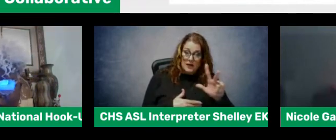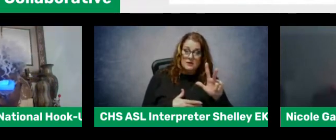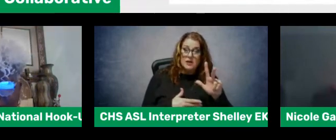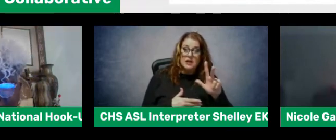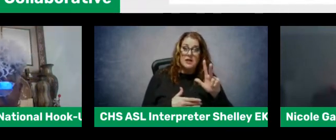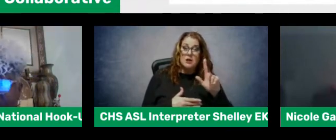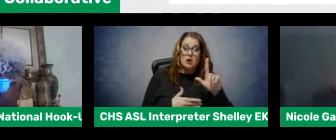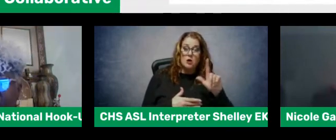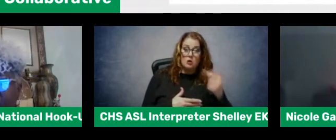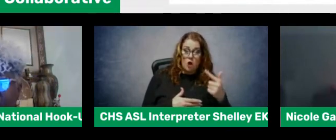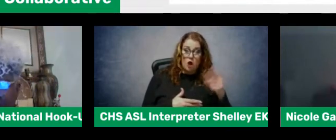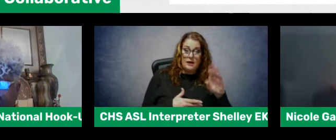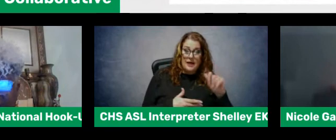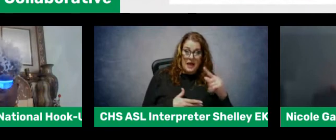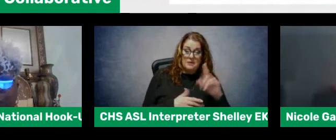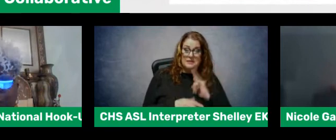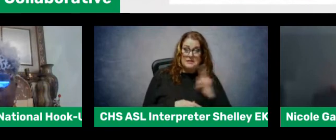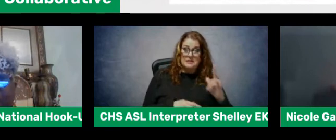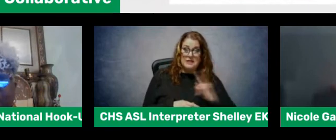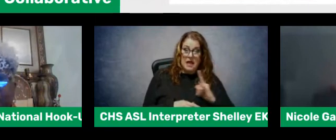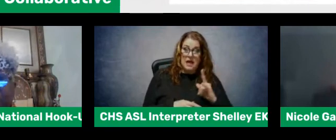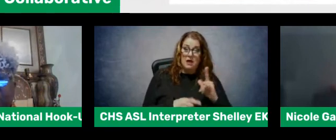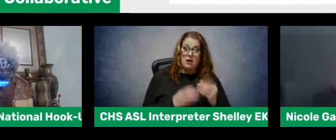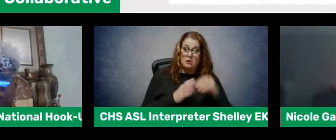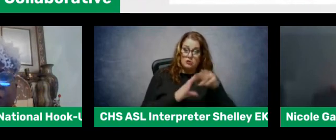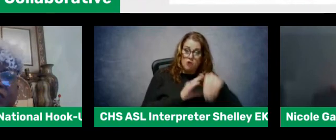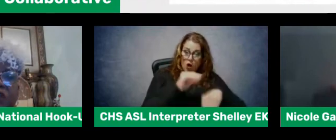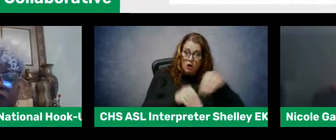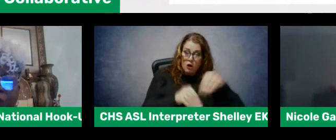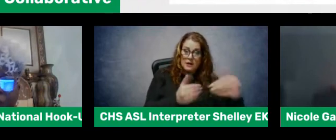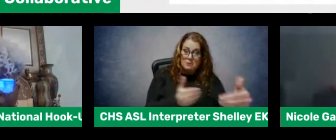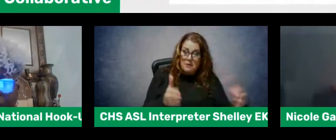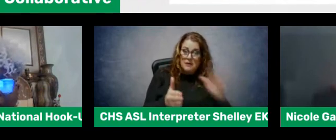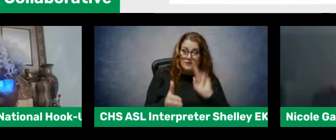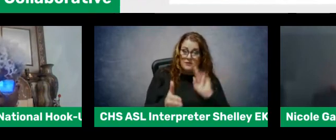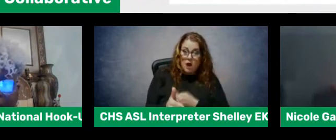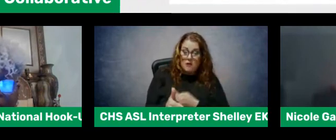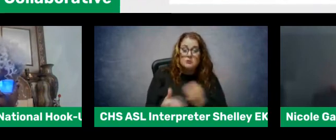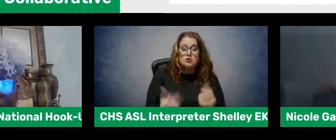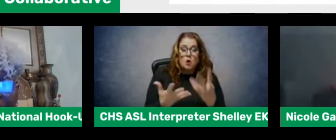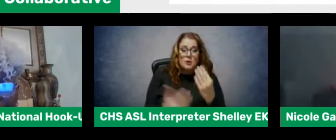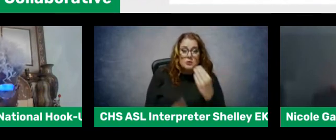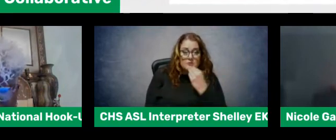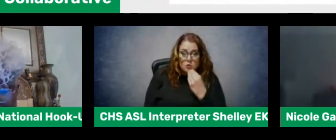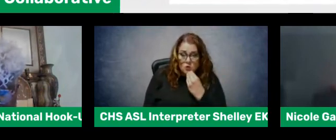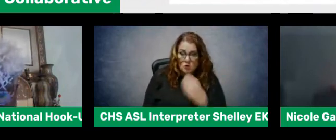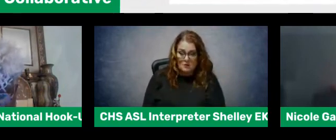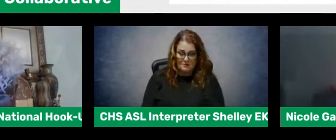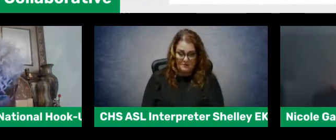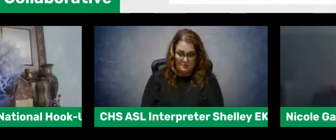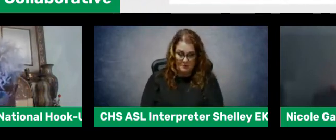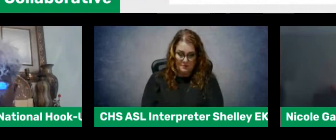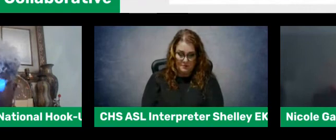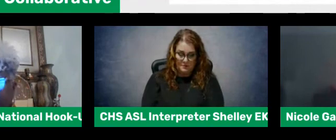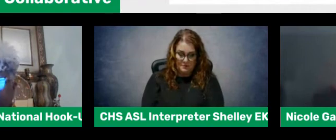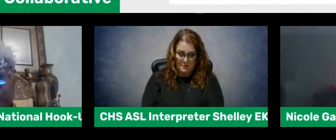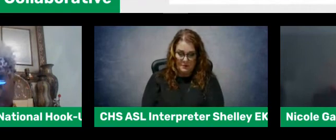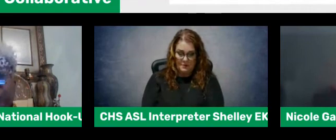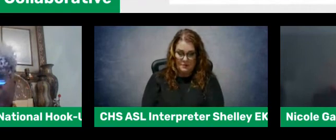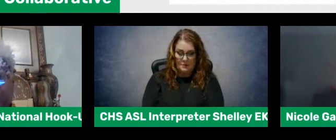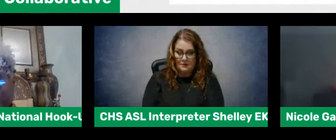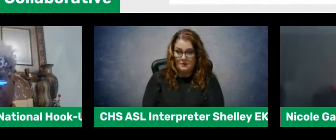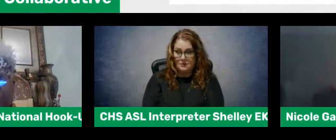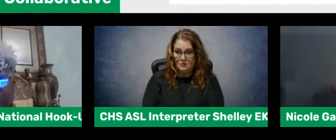style garden beds for us. We were able to give so much food away this past year, and